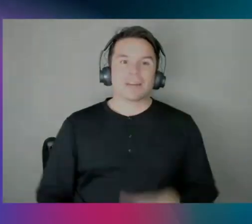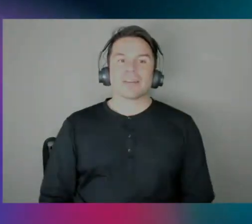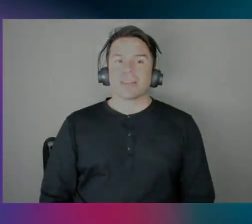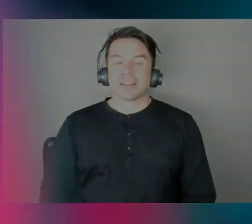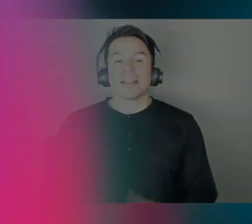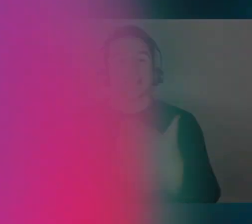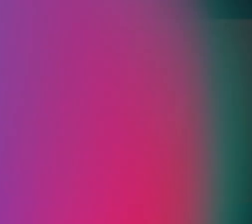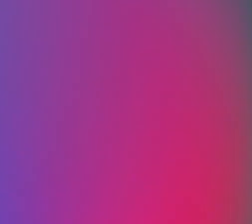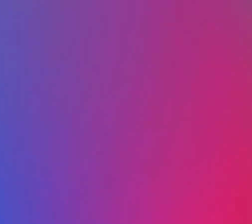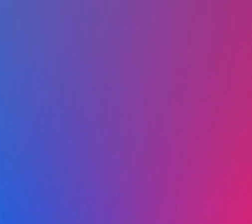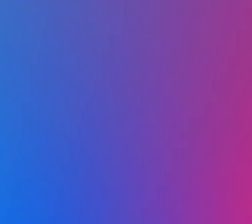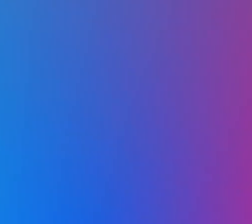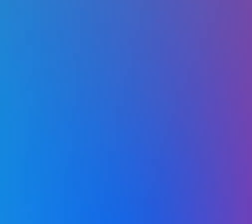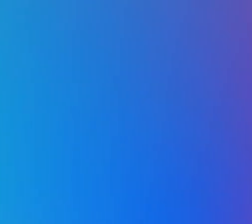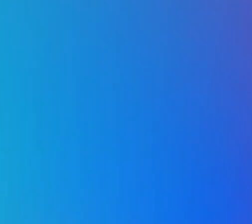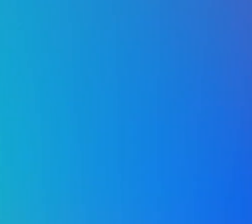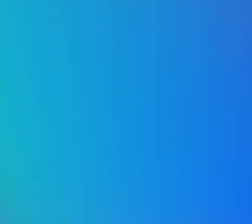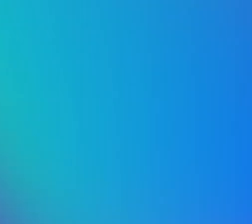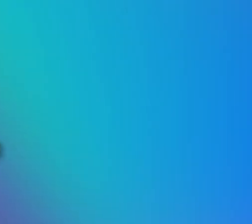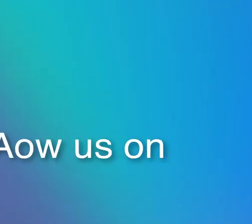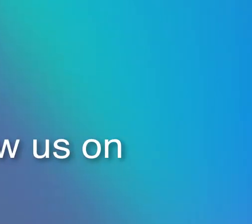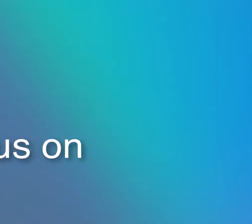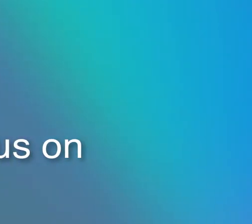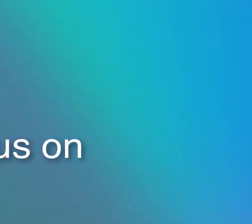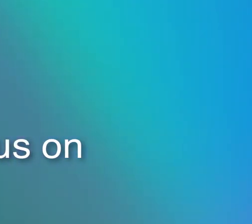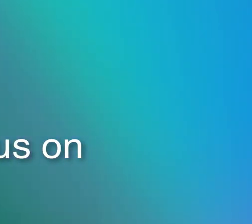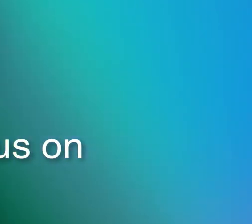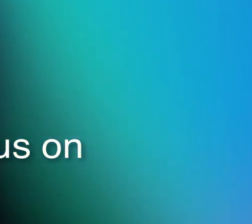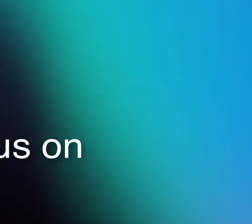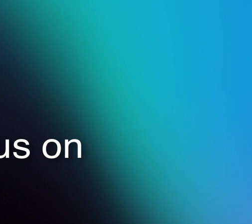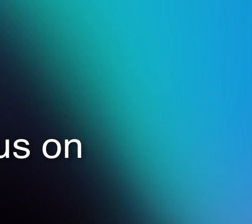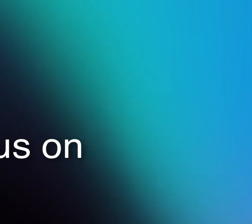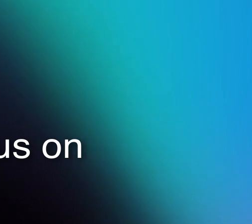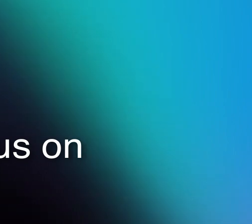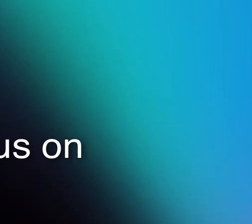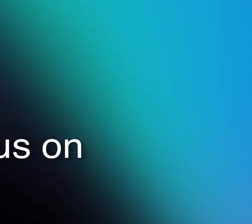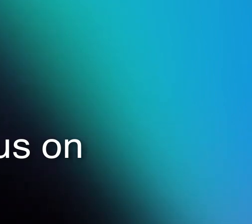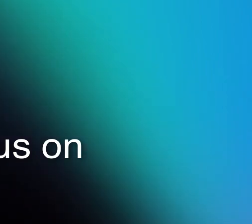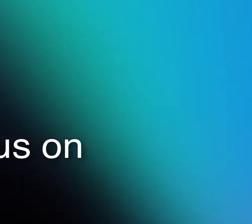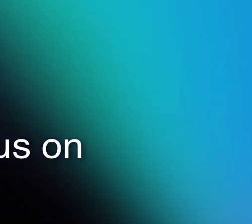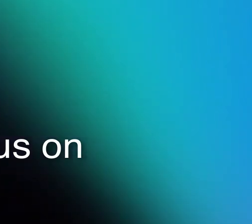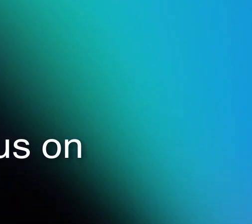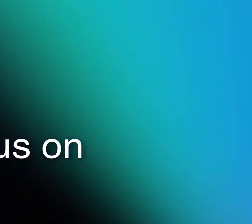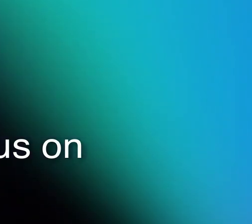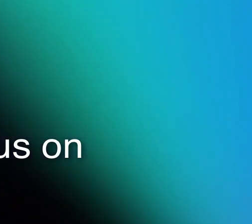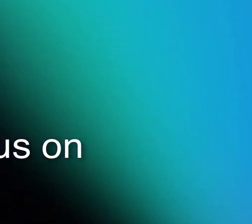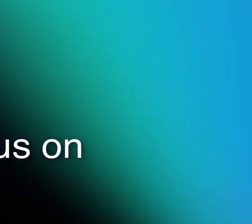us, and we are signing off now, and stick around for the next